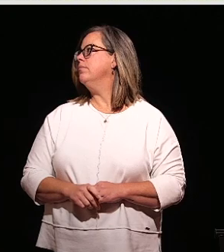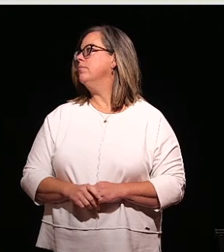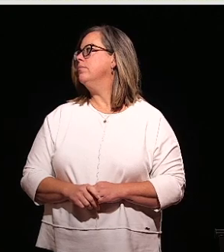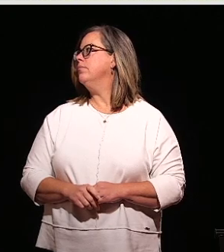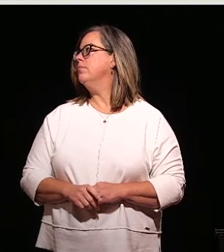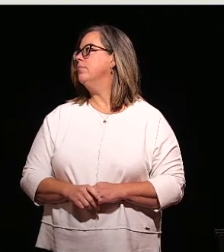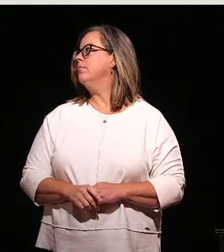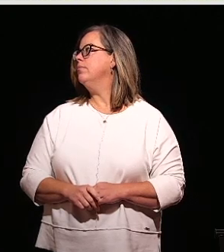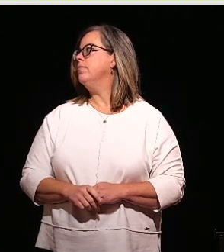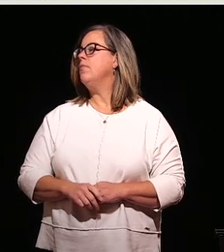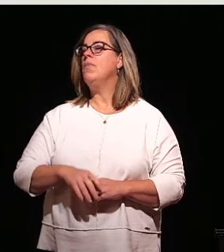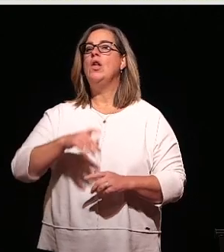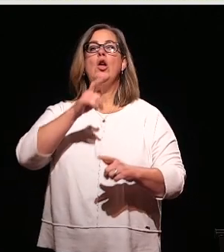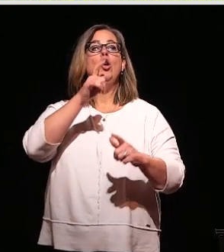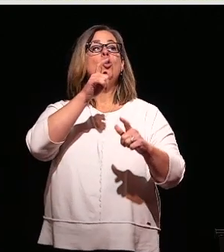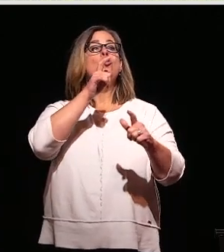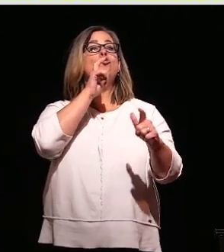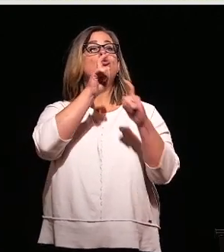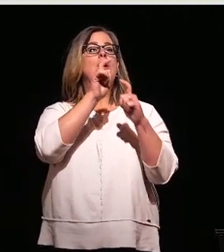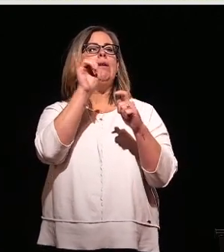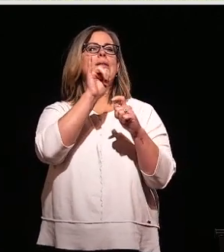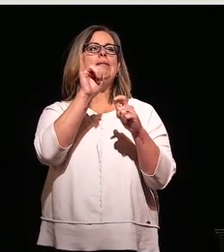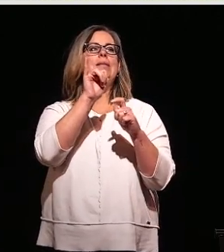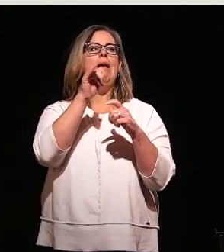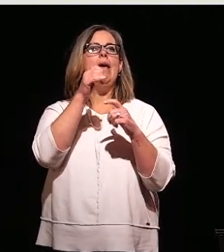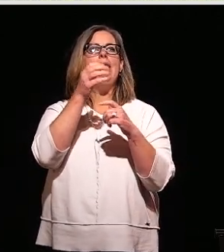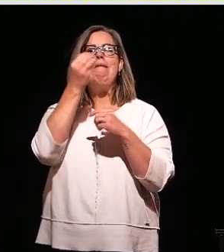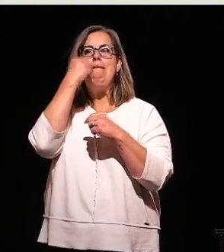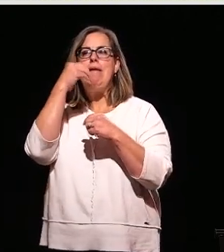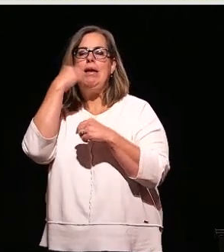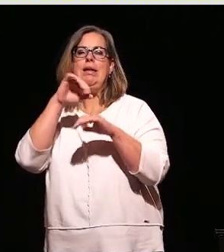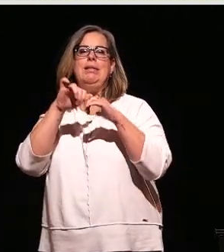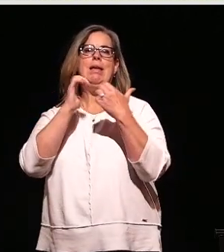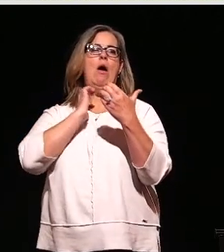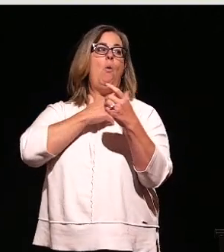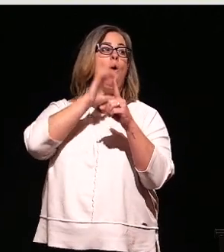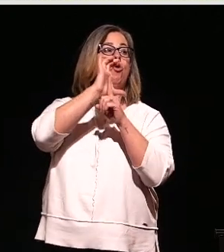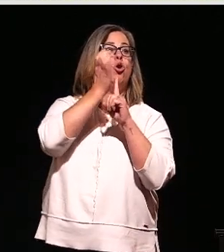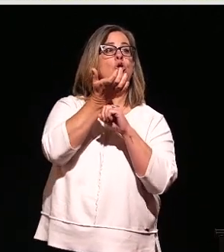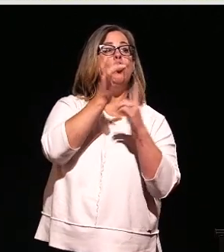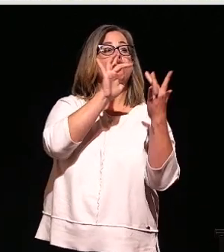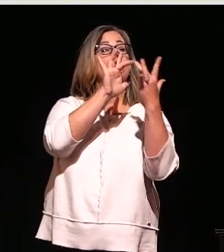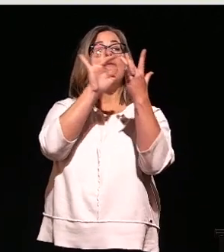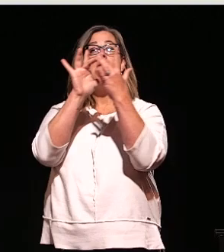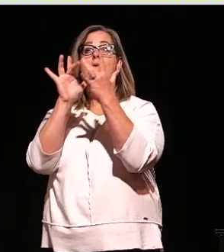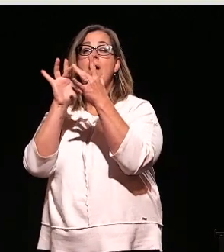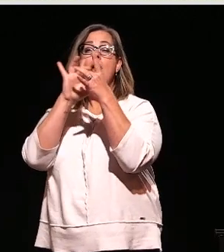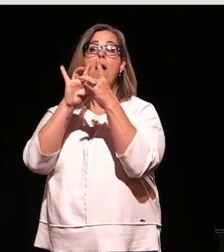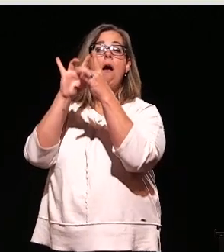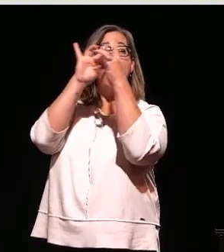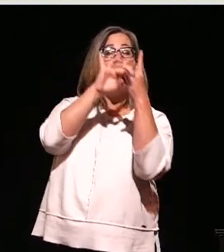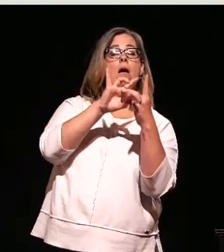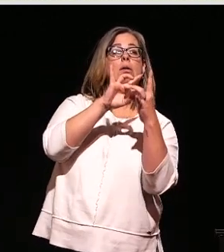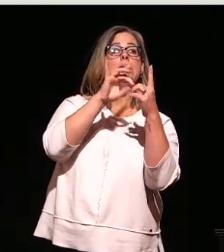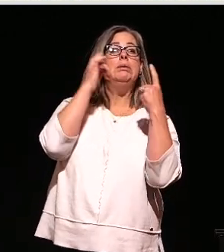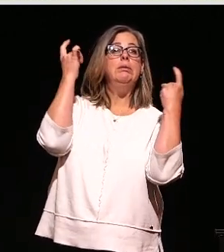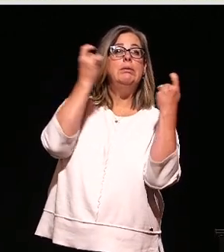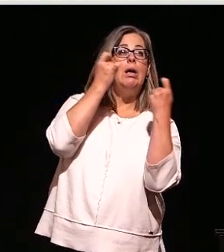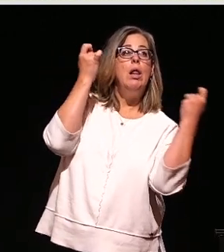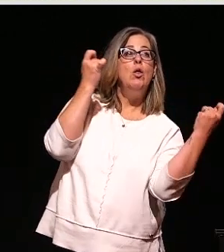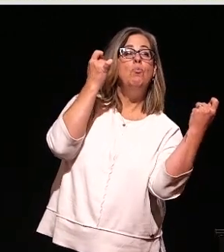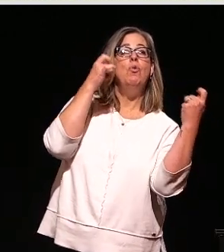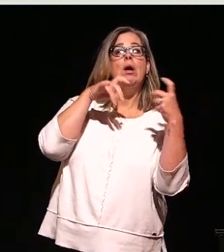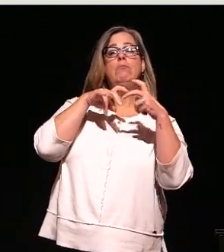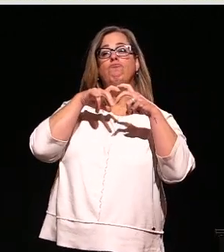Having drinks is like breaking bread. It's how our culture connects, celebrates, and even commiserates. But